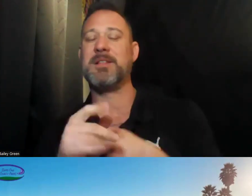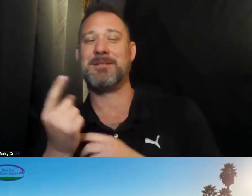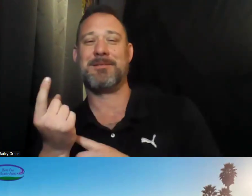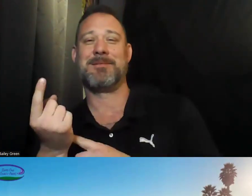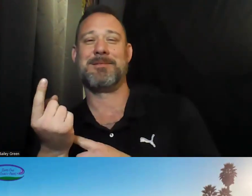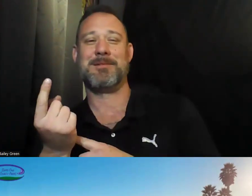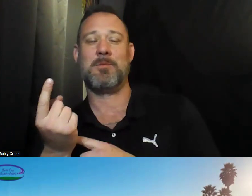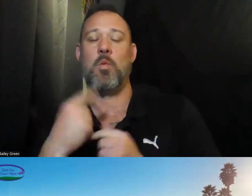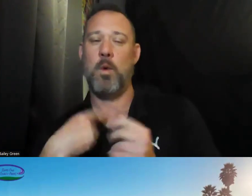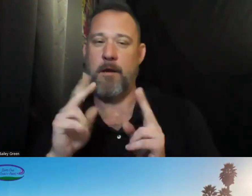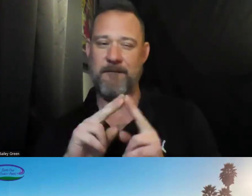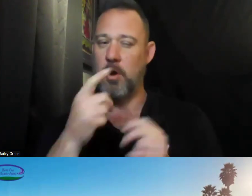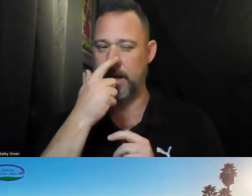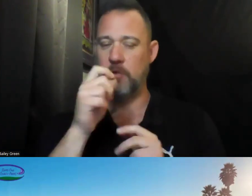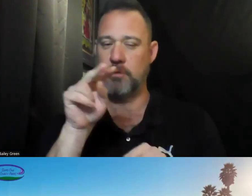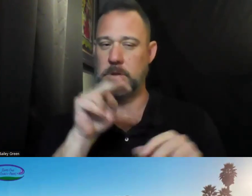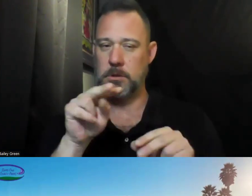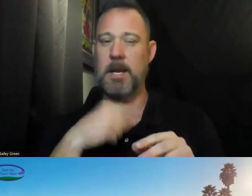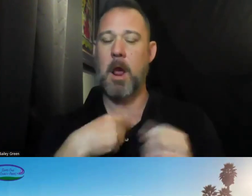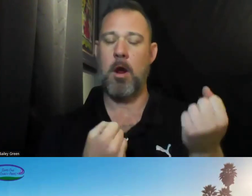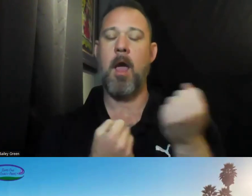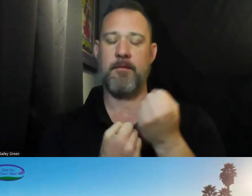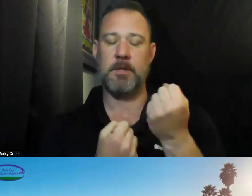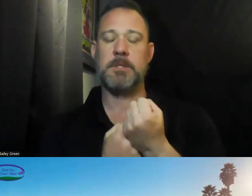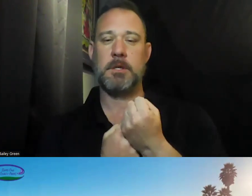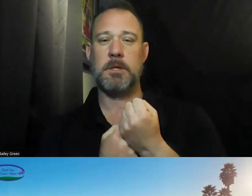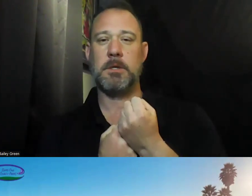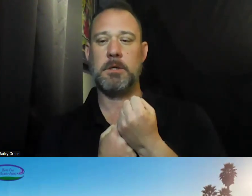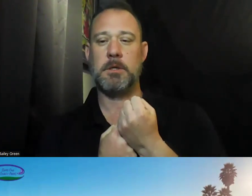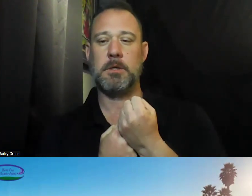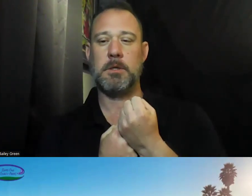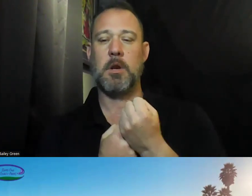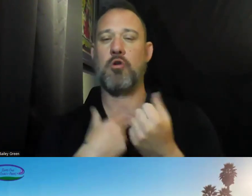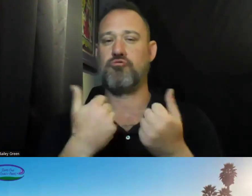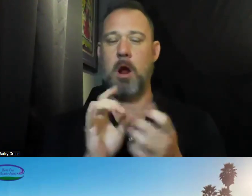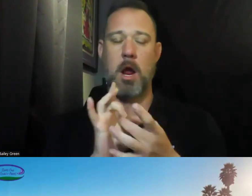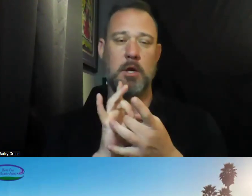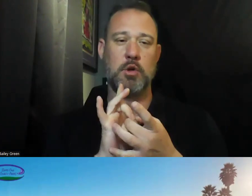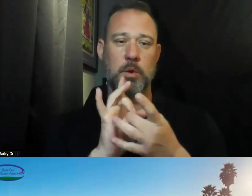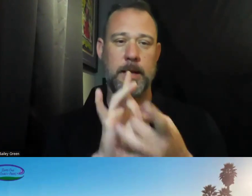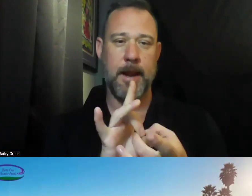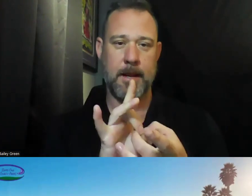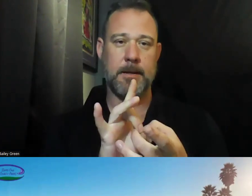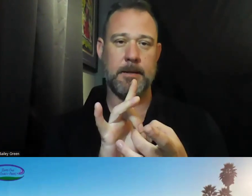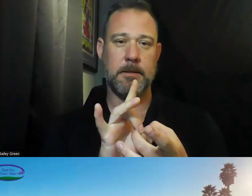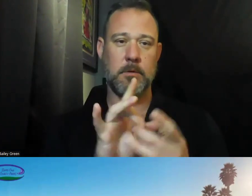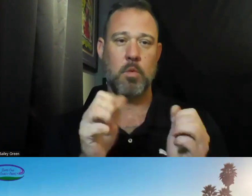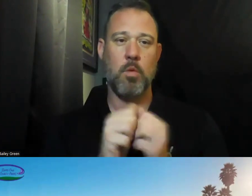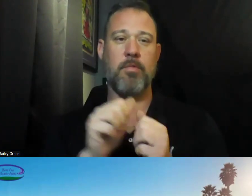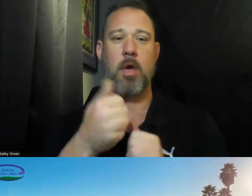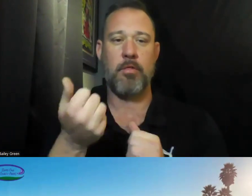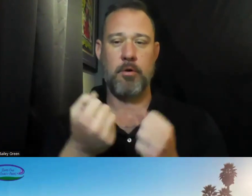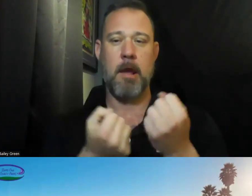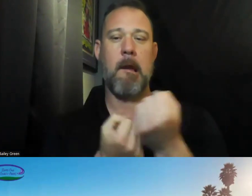that we're very interested in our advocacy and are trying to connect with other